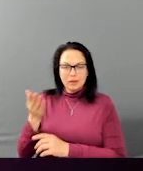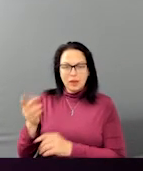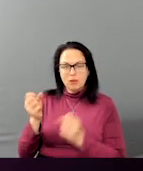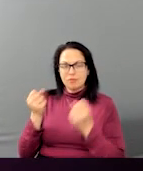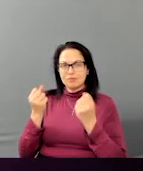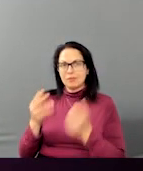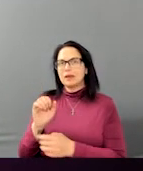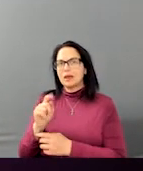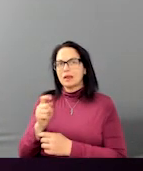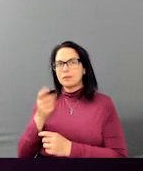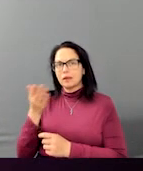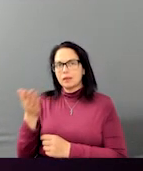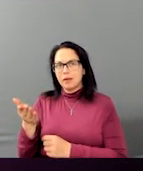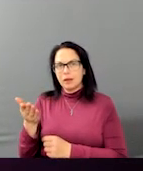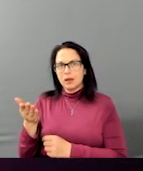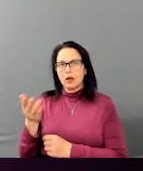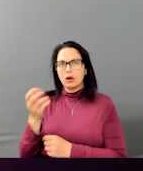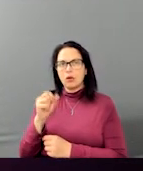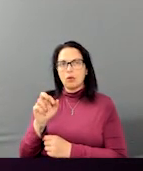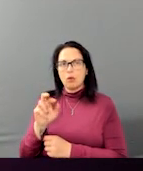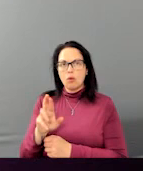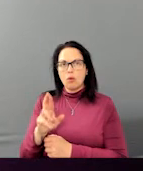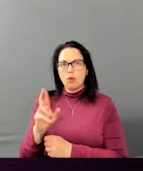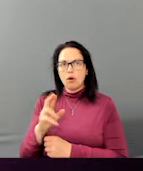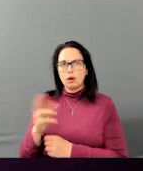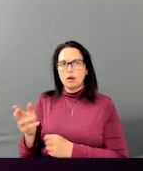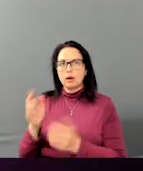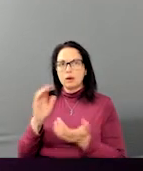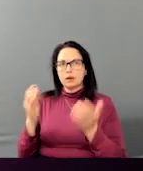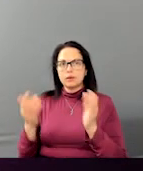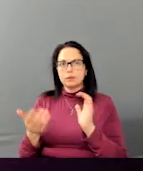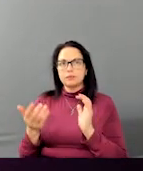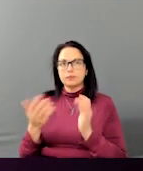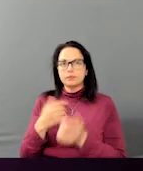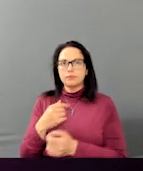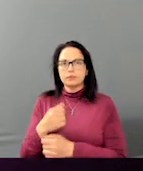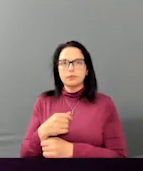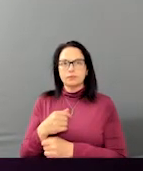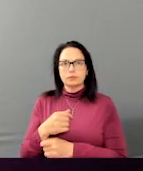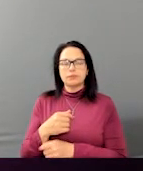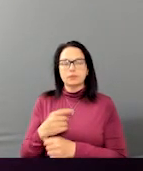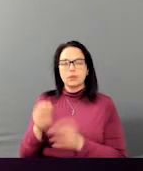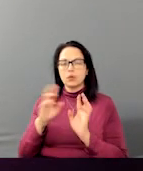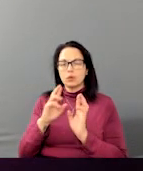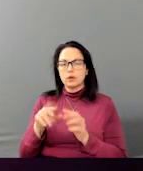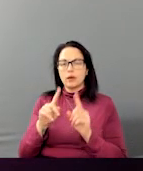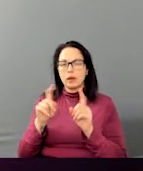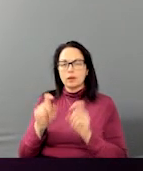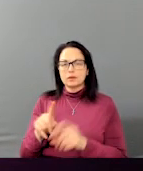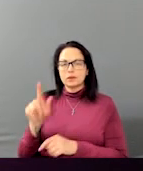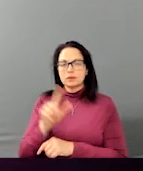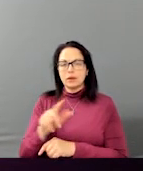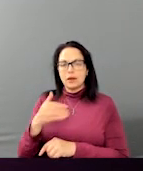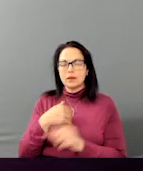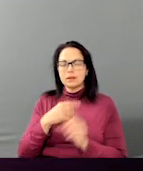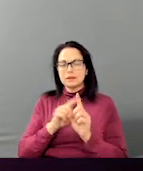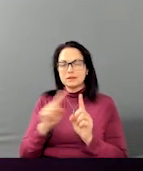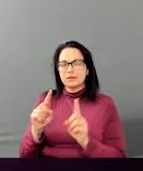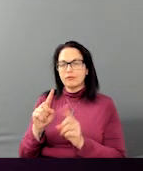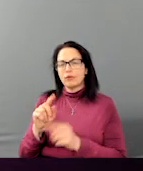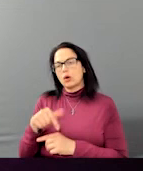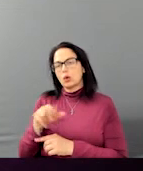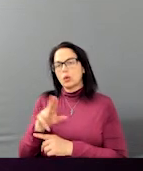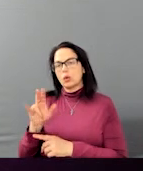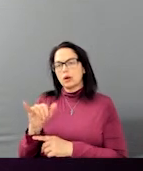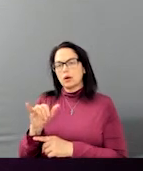are there. By contrast, though, React testing library has a different query for each flavor of what